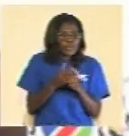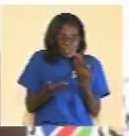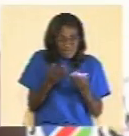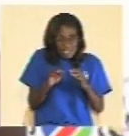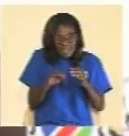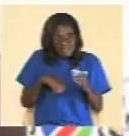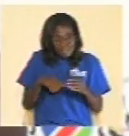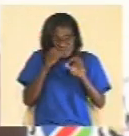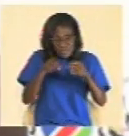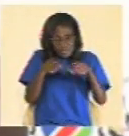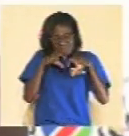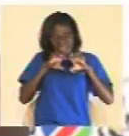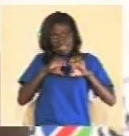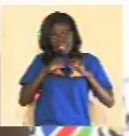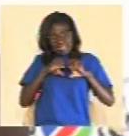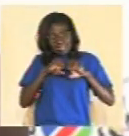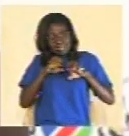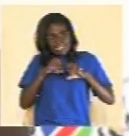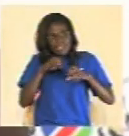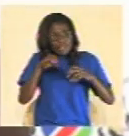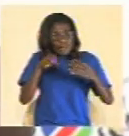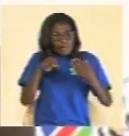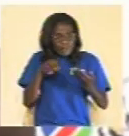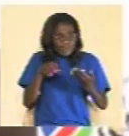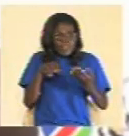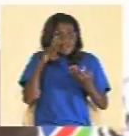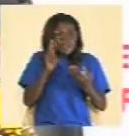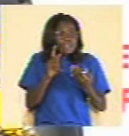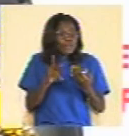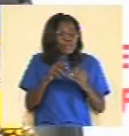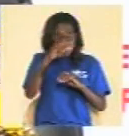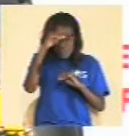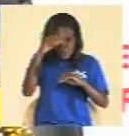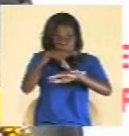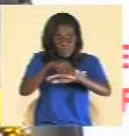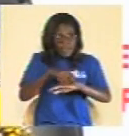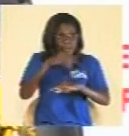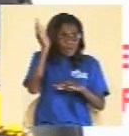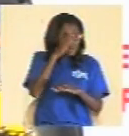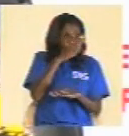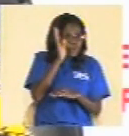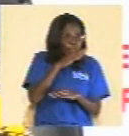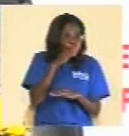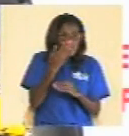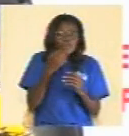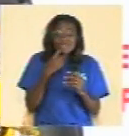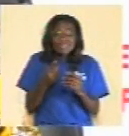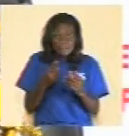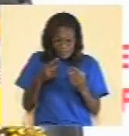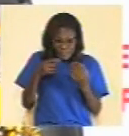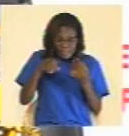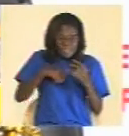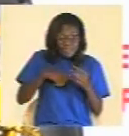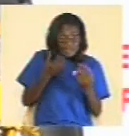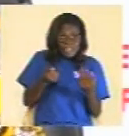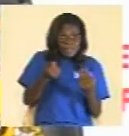leprosy, because it might as well be, and the healthcare worker has totally forgotten about the existence of that disease or just didn't